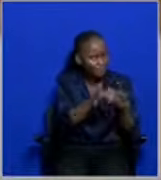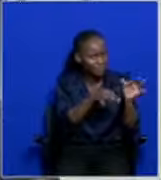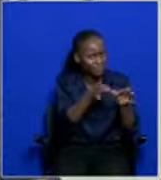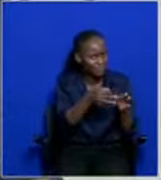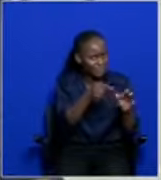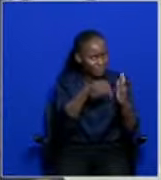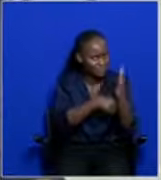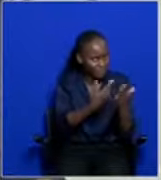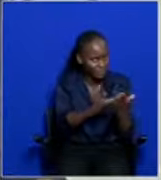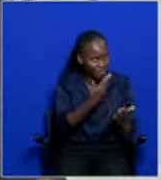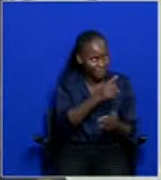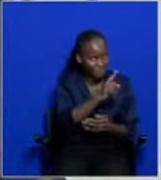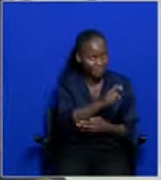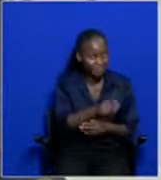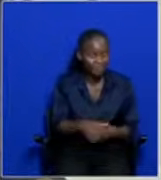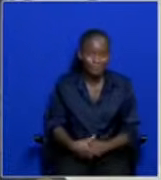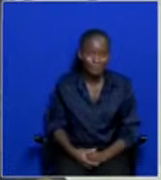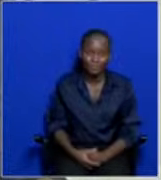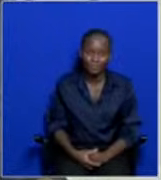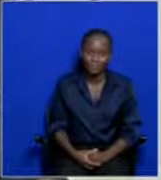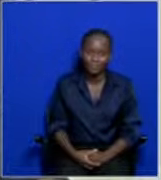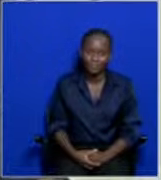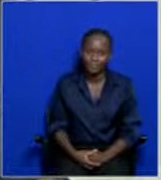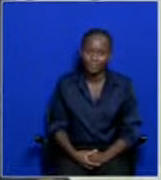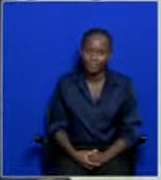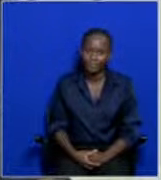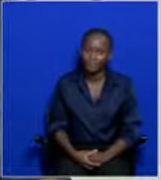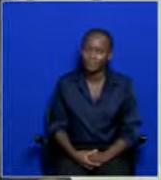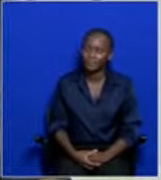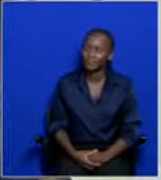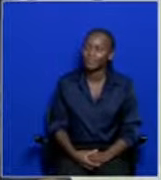Acacia and company. Yes.